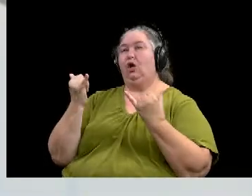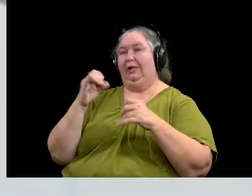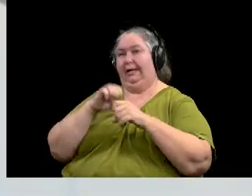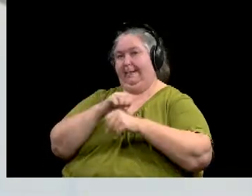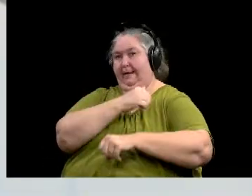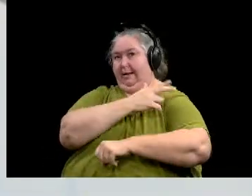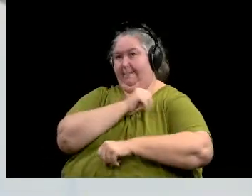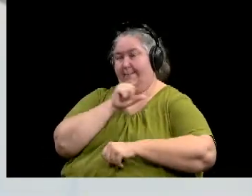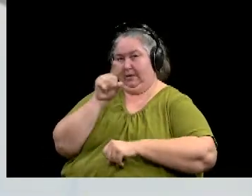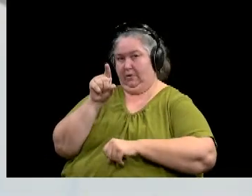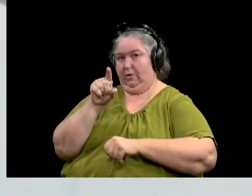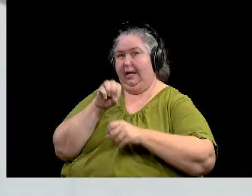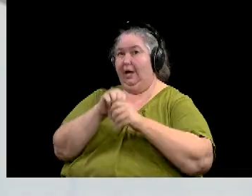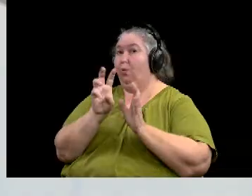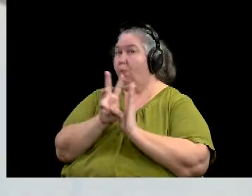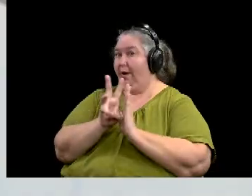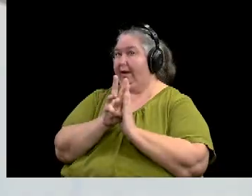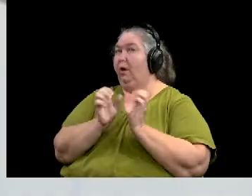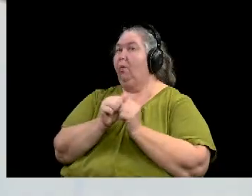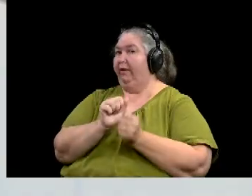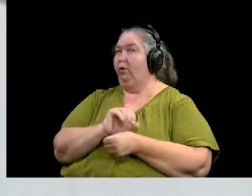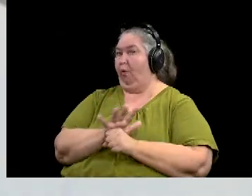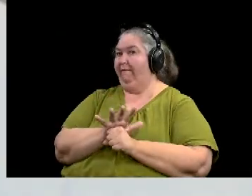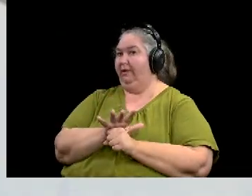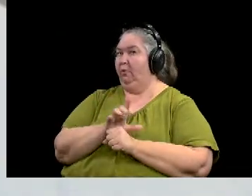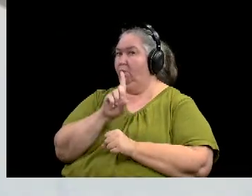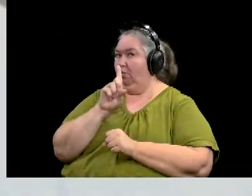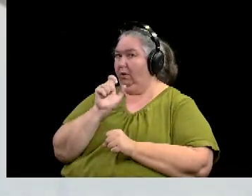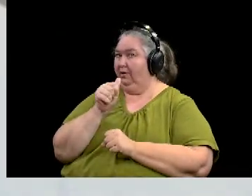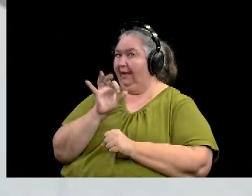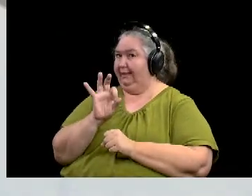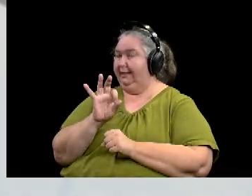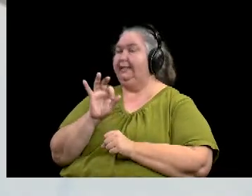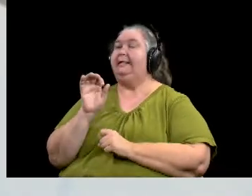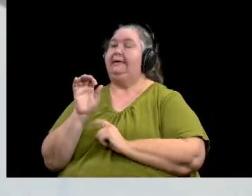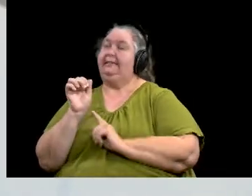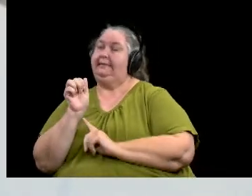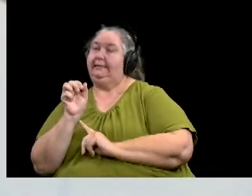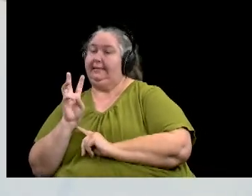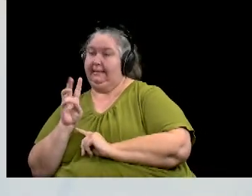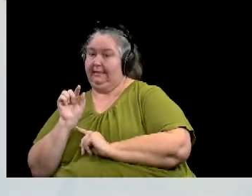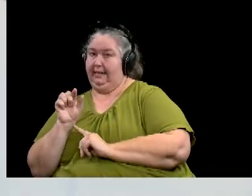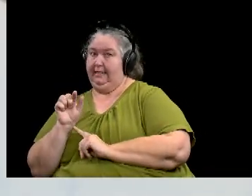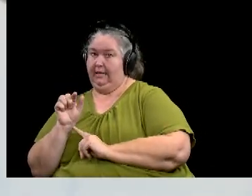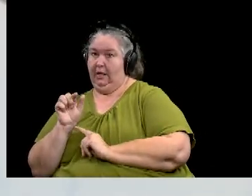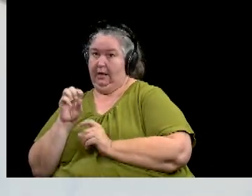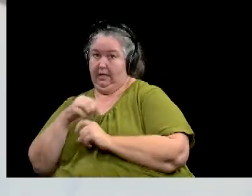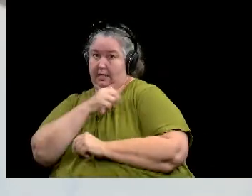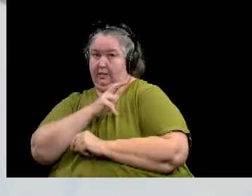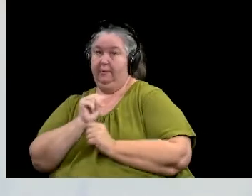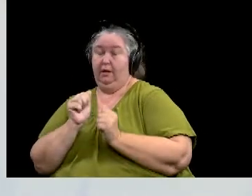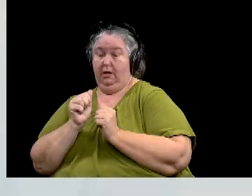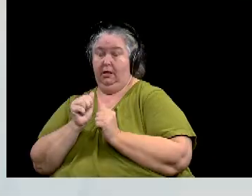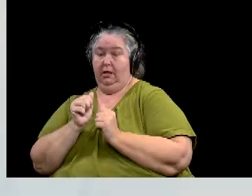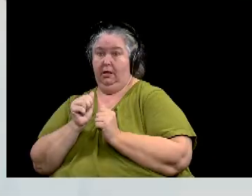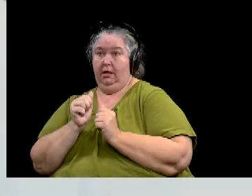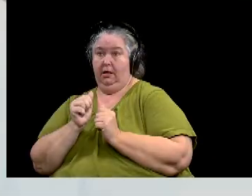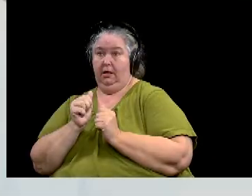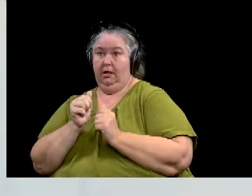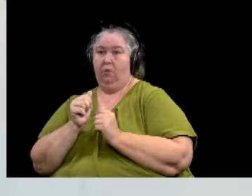COVID-19. 16 of those patients hospitalized with COVID-19 are requiring ventilator